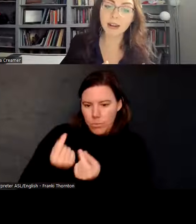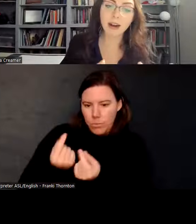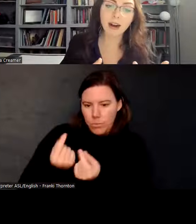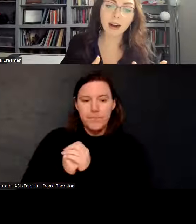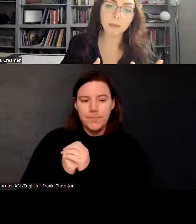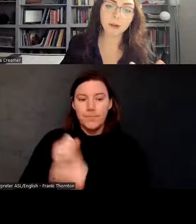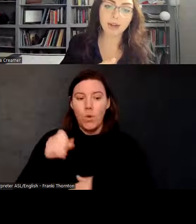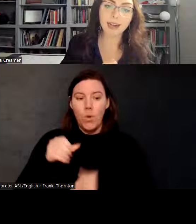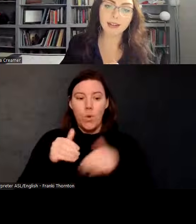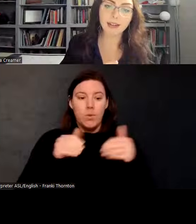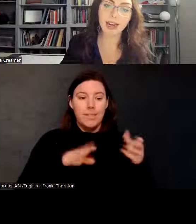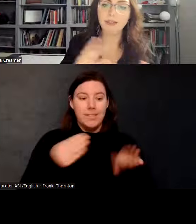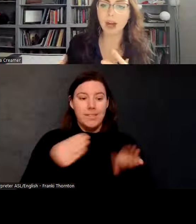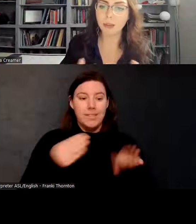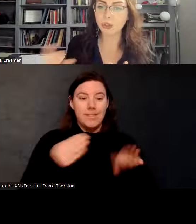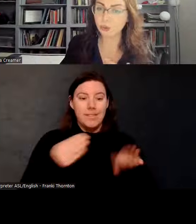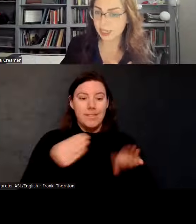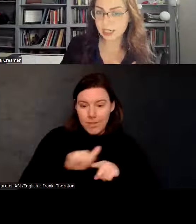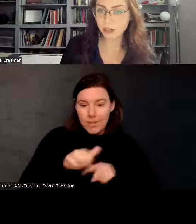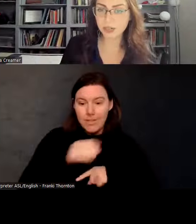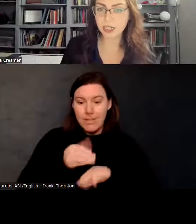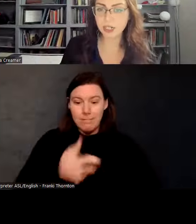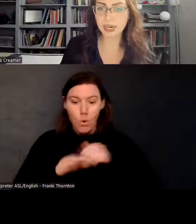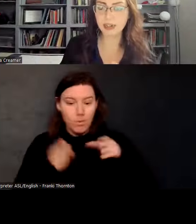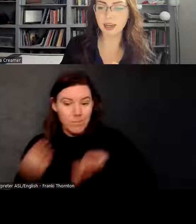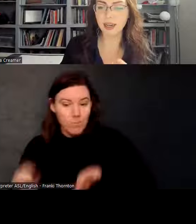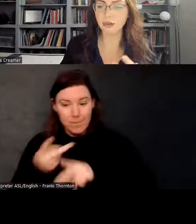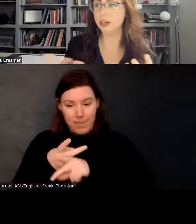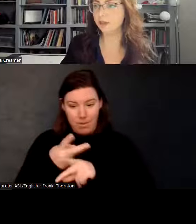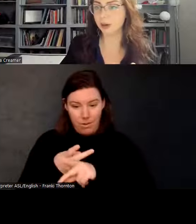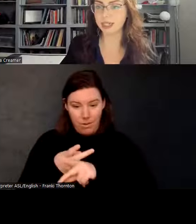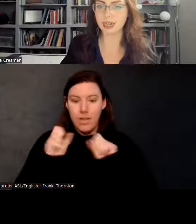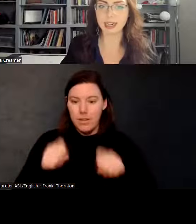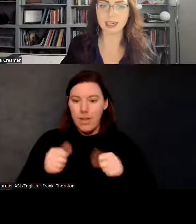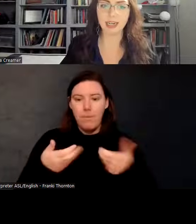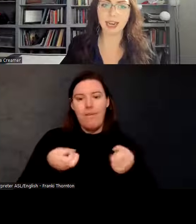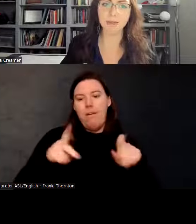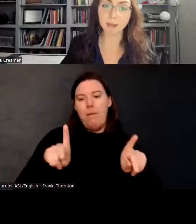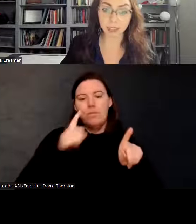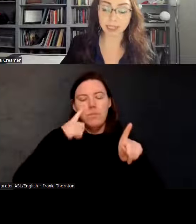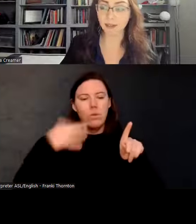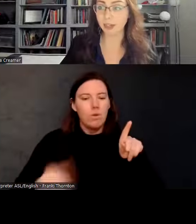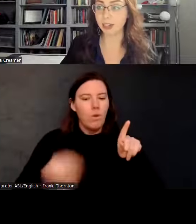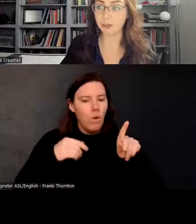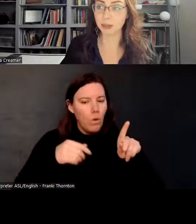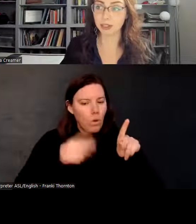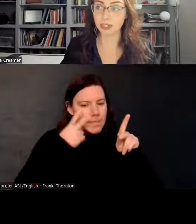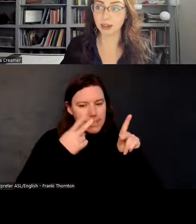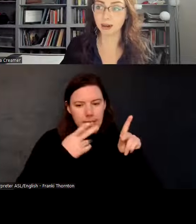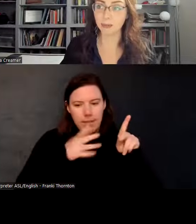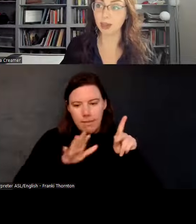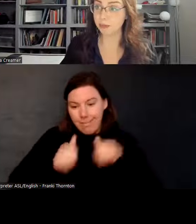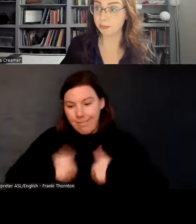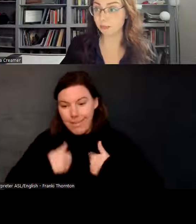care, provide kind of an opportunity to recreate and reinforce identity and memories of the living